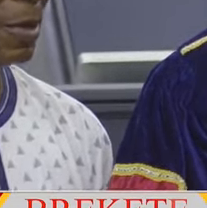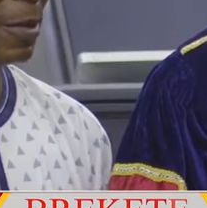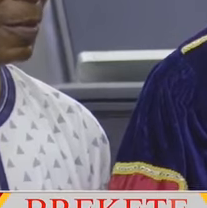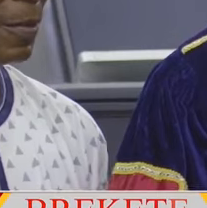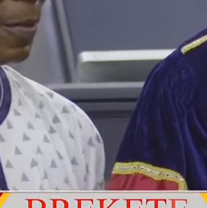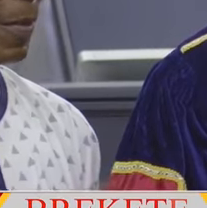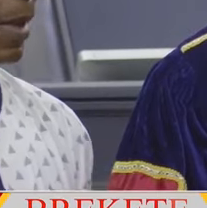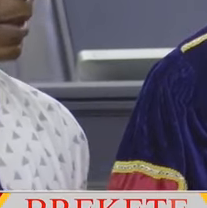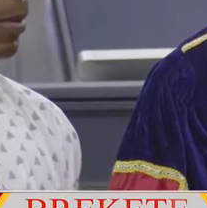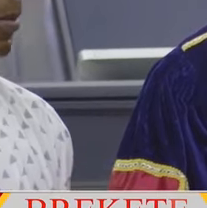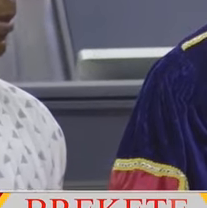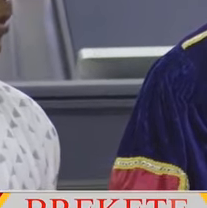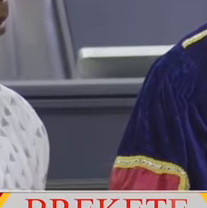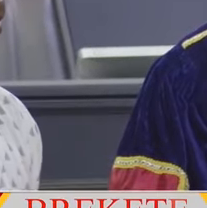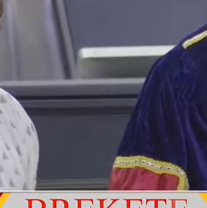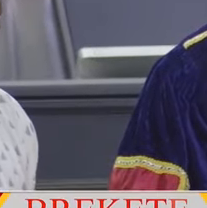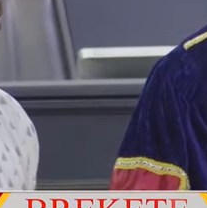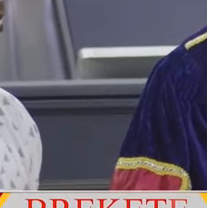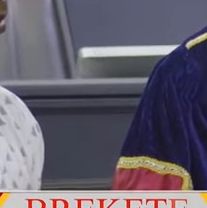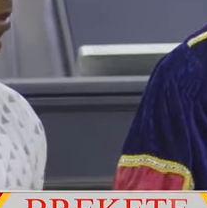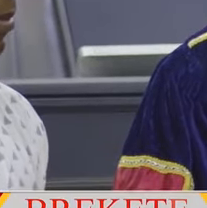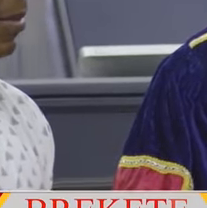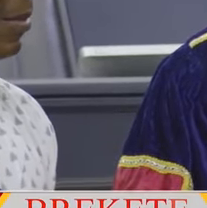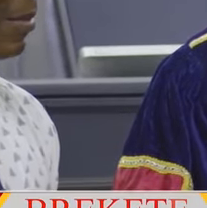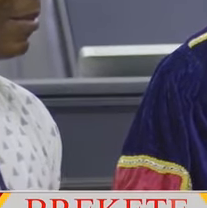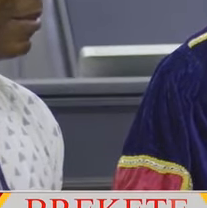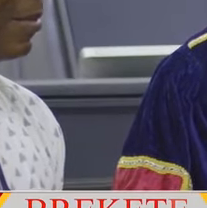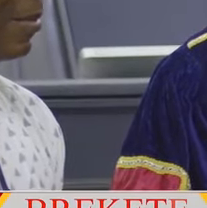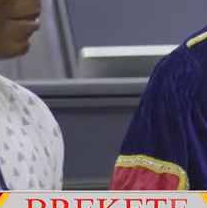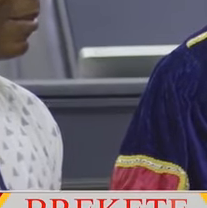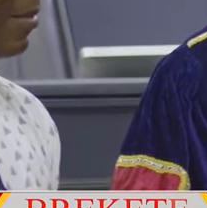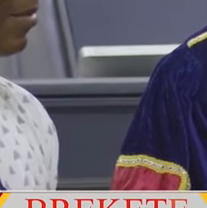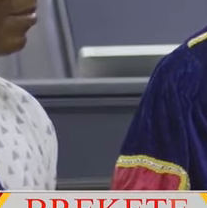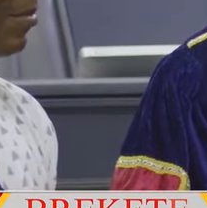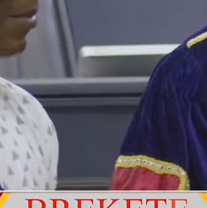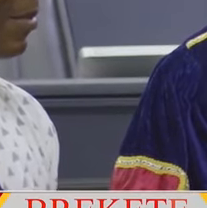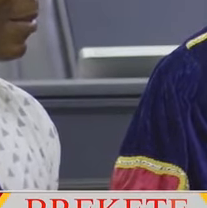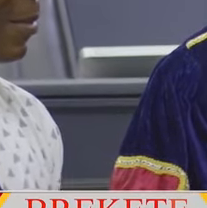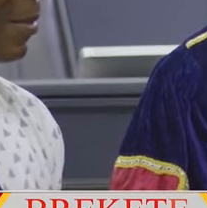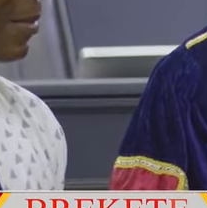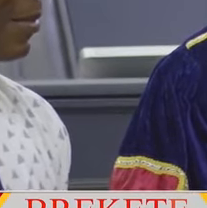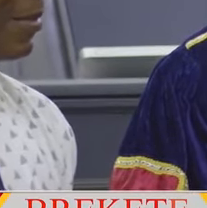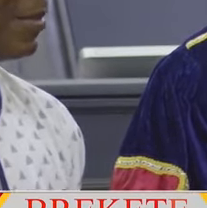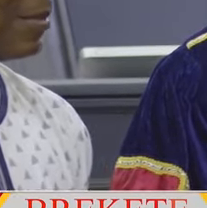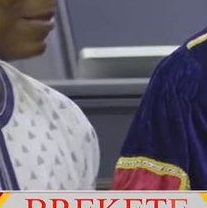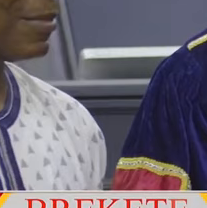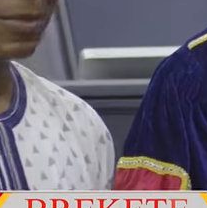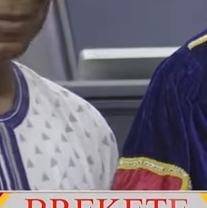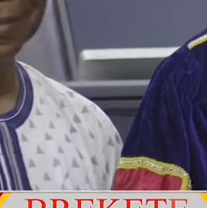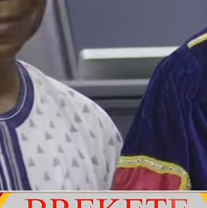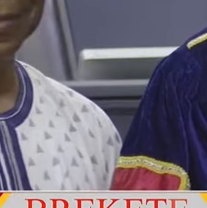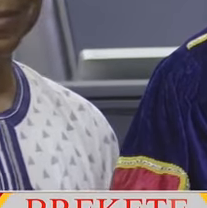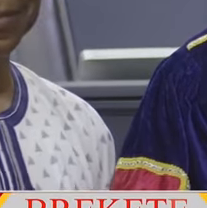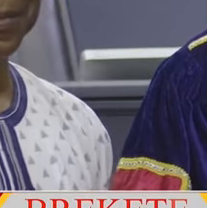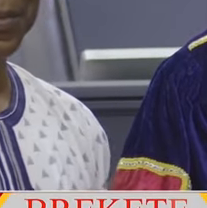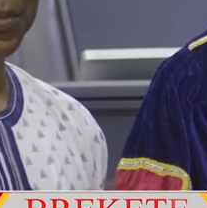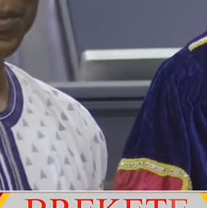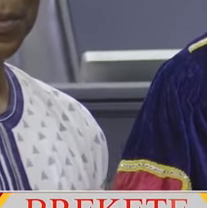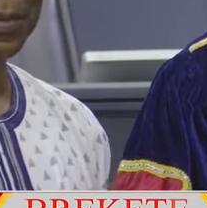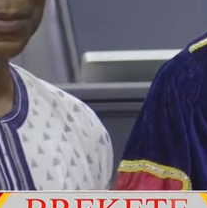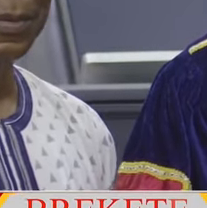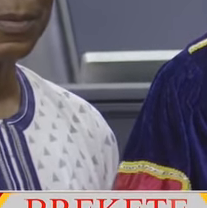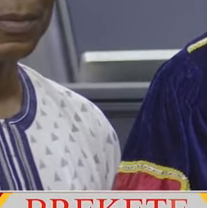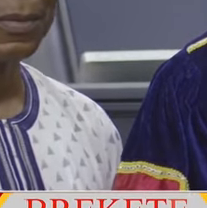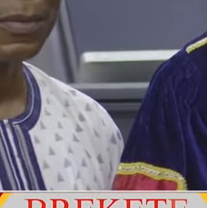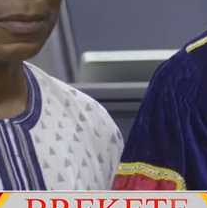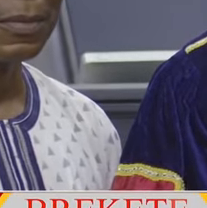our student, very colorful. And this was when you were invited to come forward for the presentation. So it's when you are